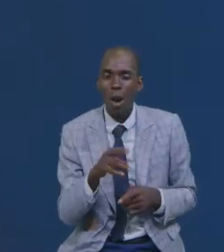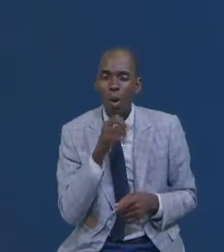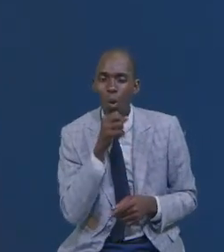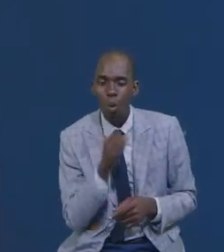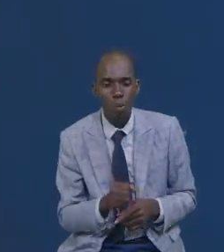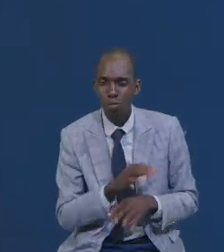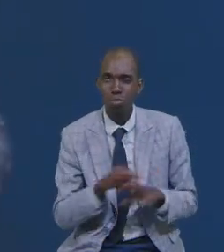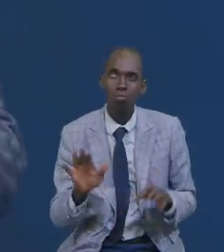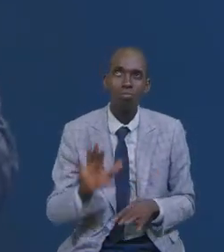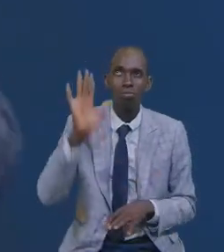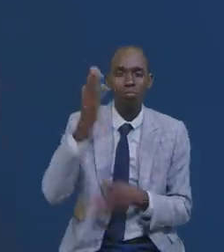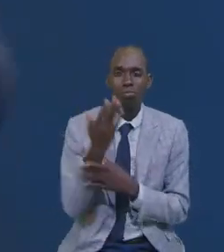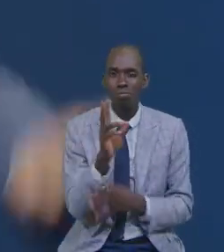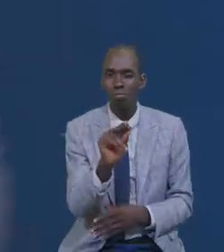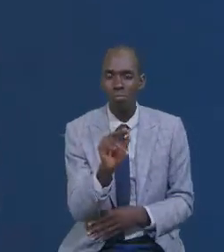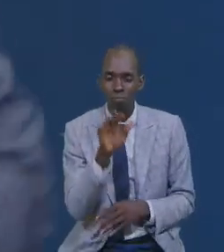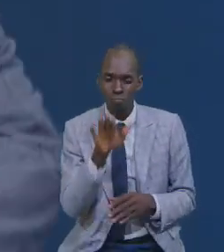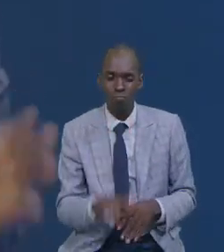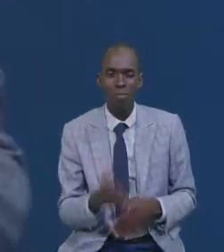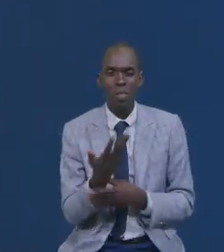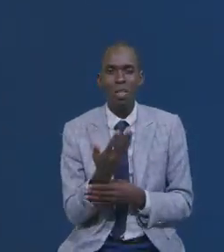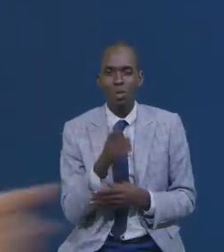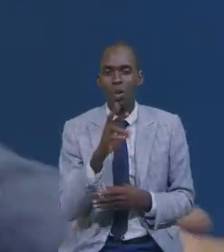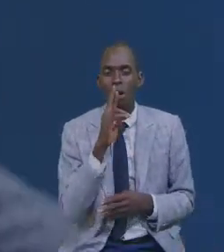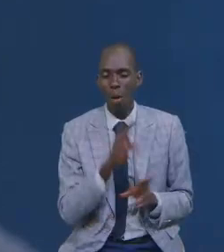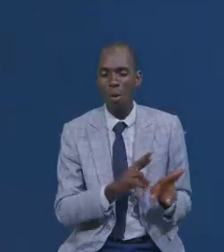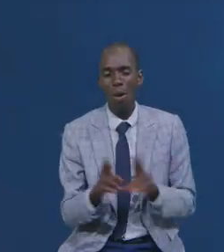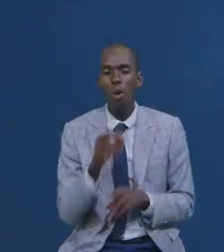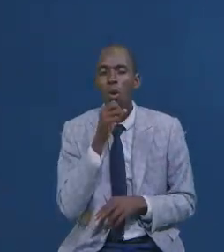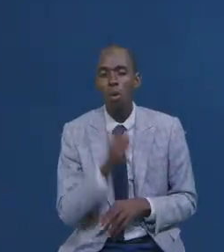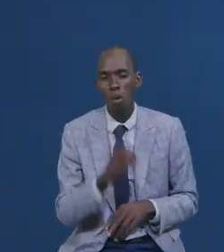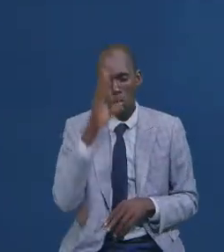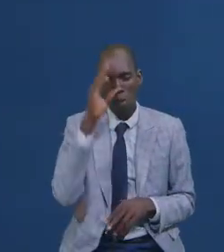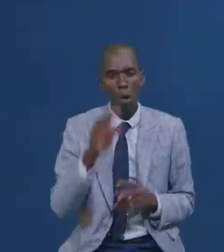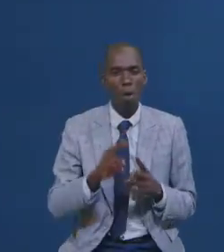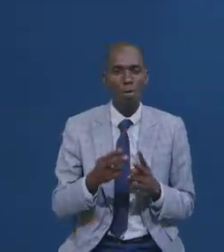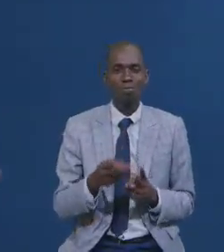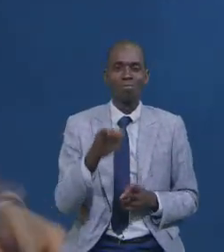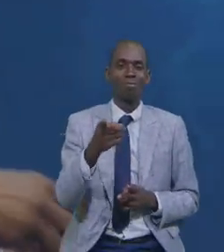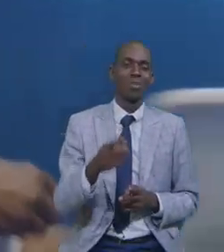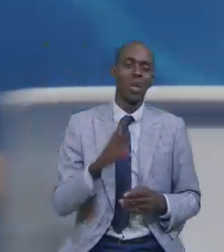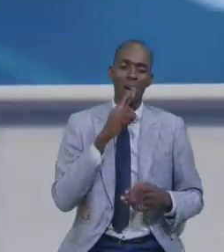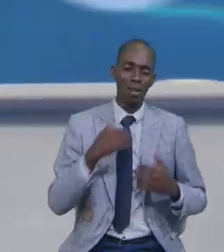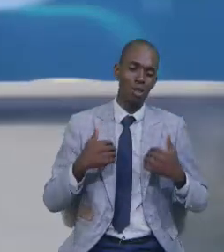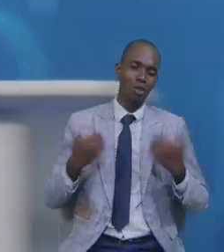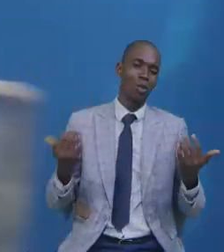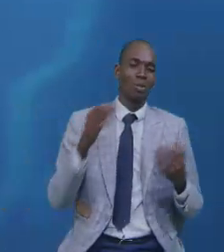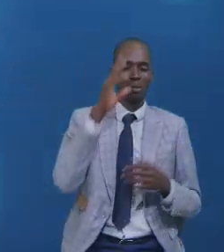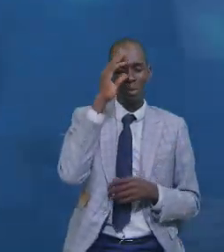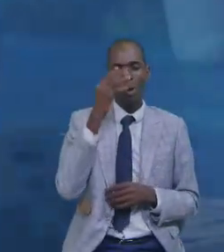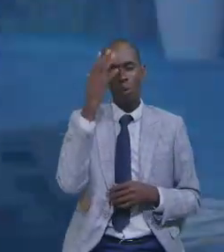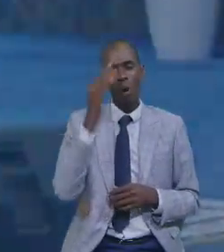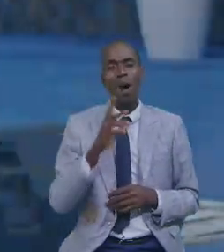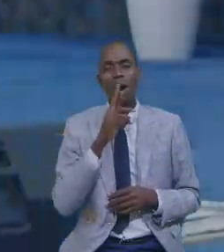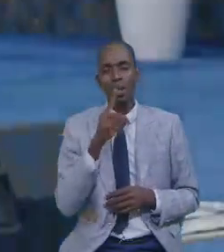now. You're already an old man, don't go. Or you're too young, why don't you enjoy all the wild oats of